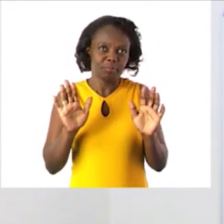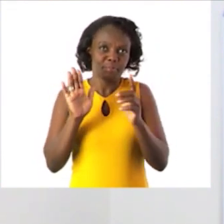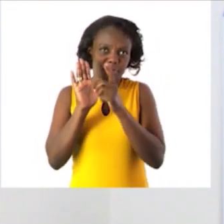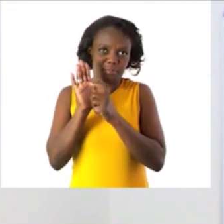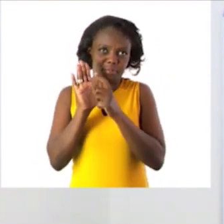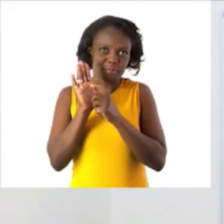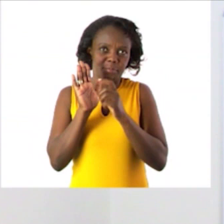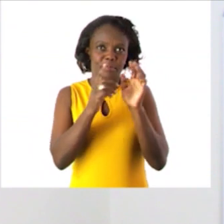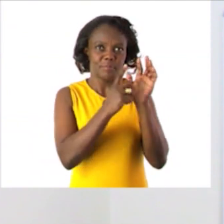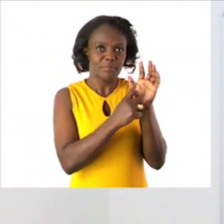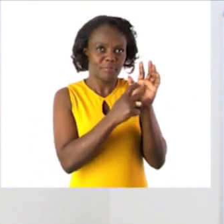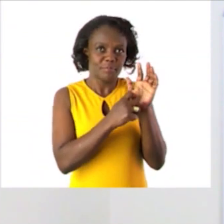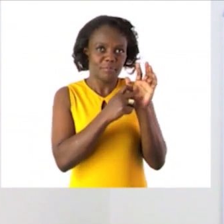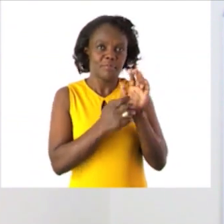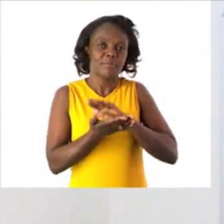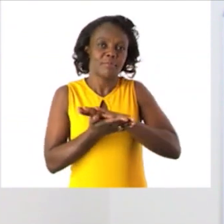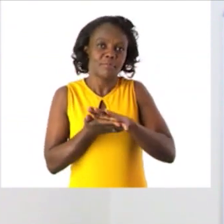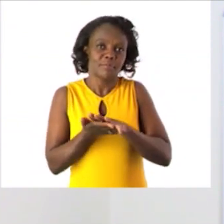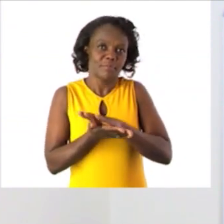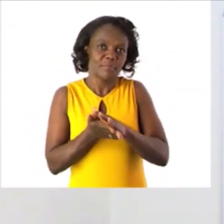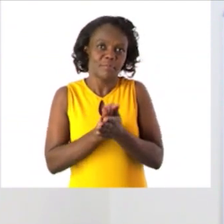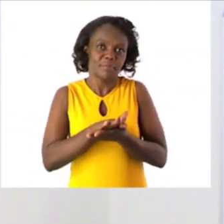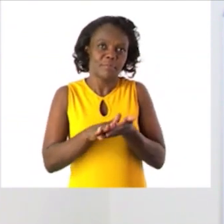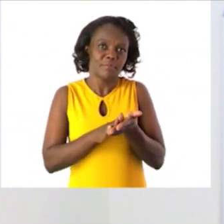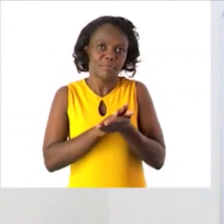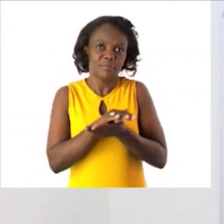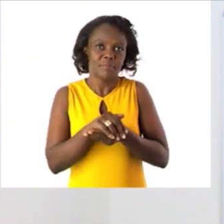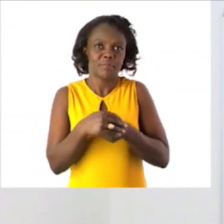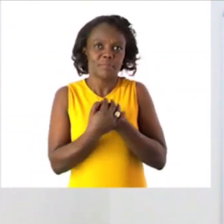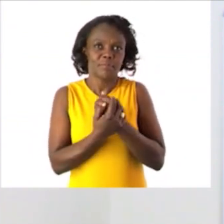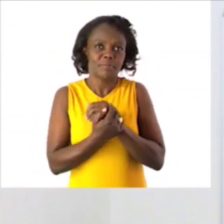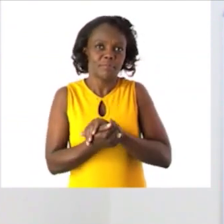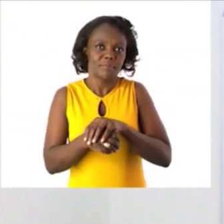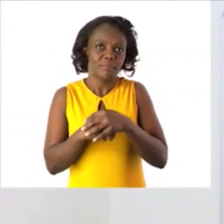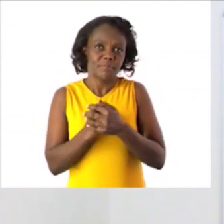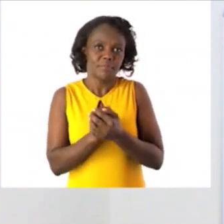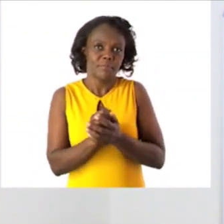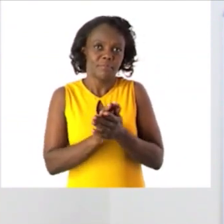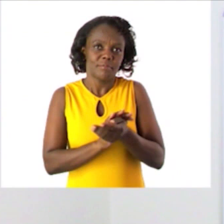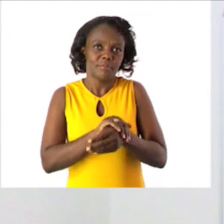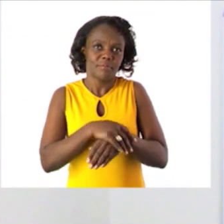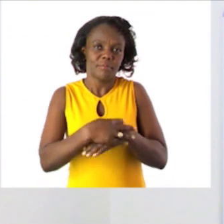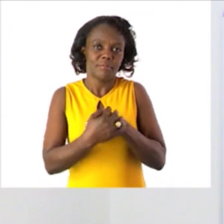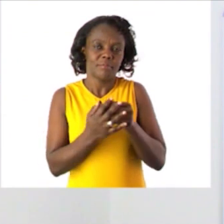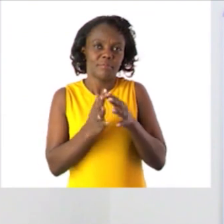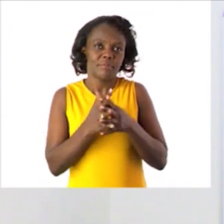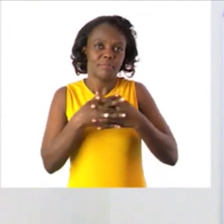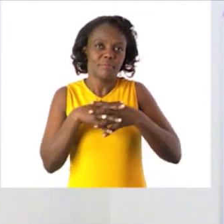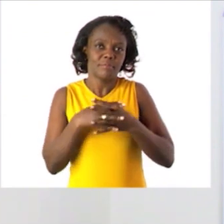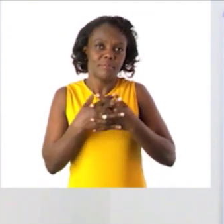There we go. We rub it in, we rub out, nicely out